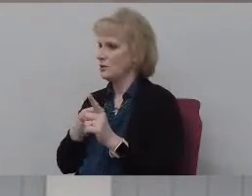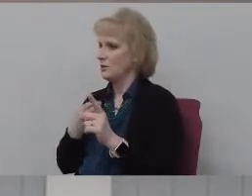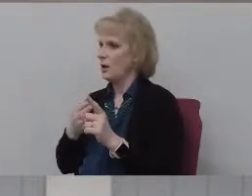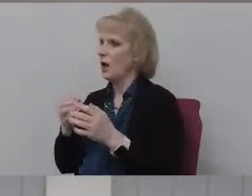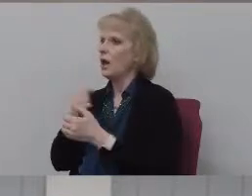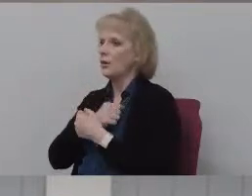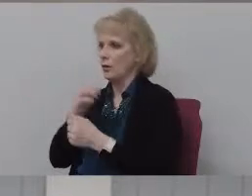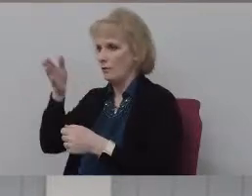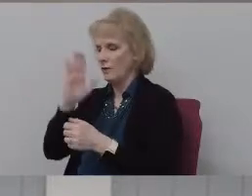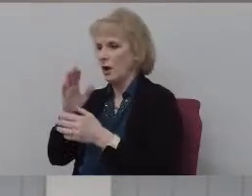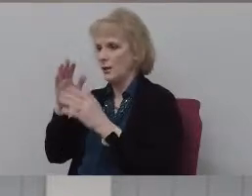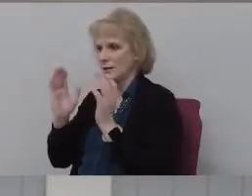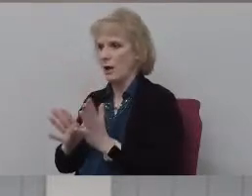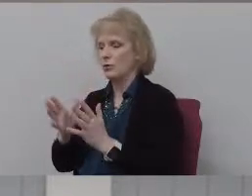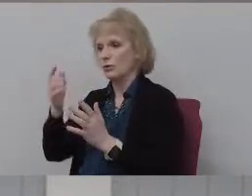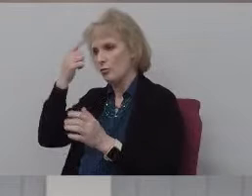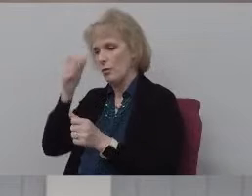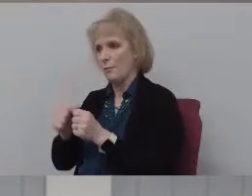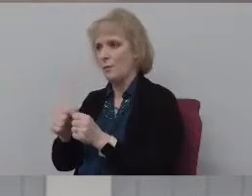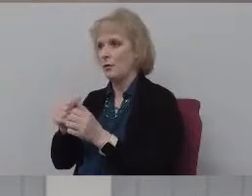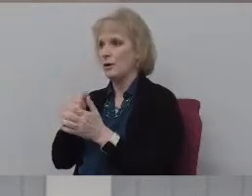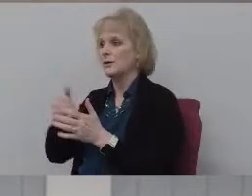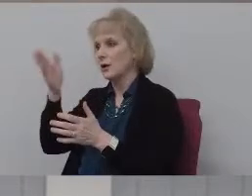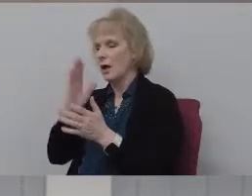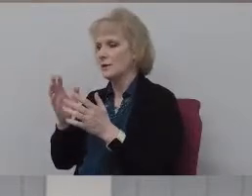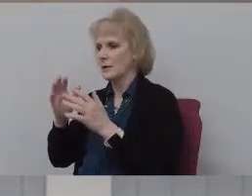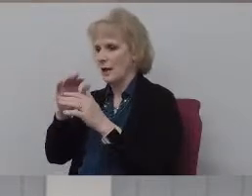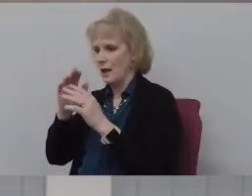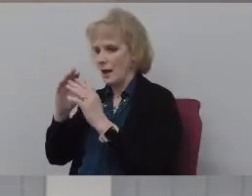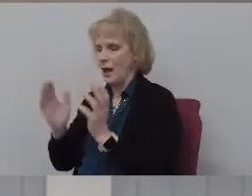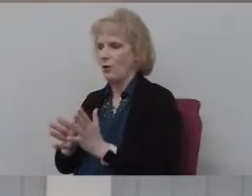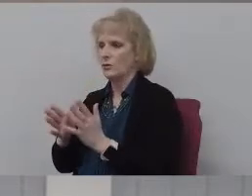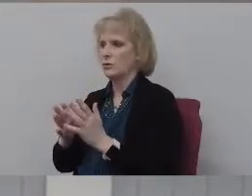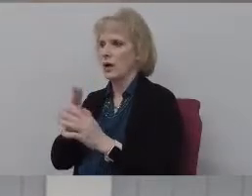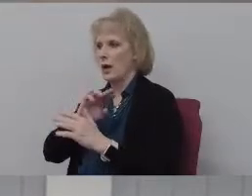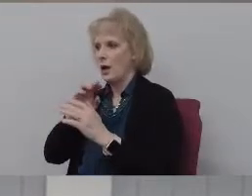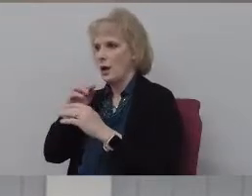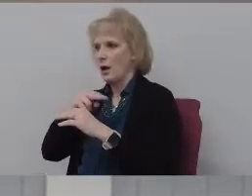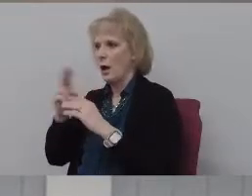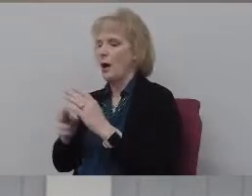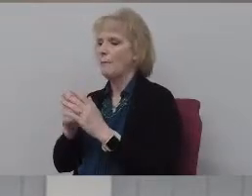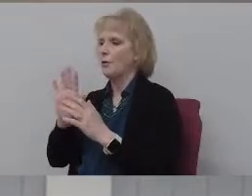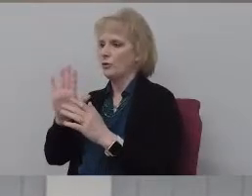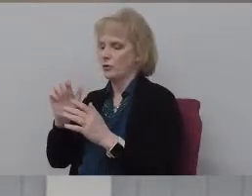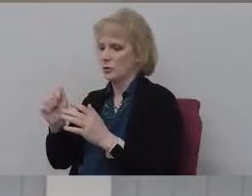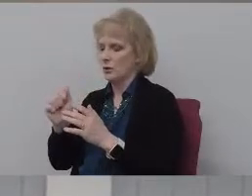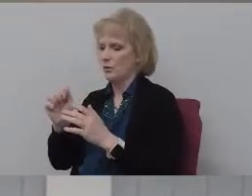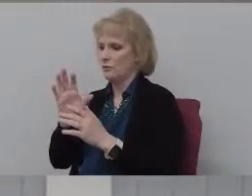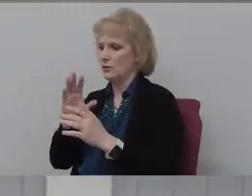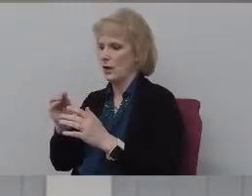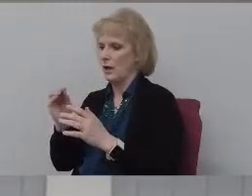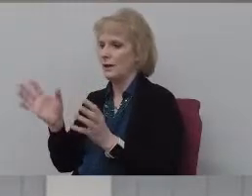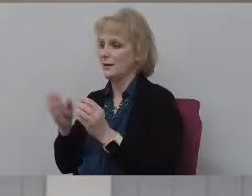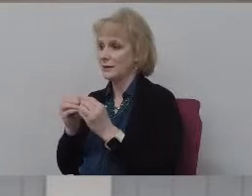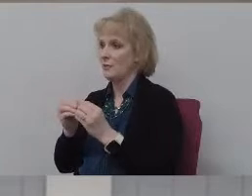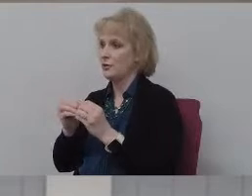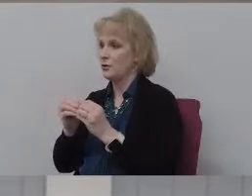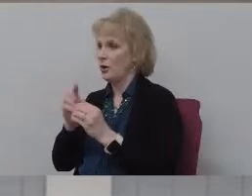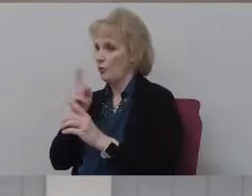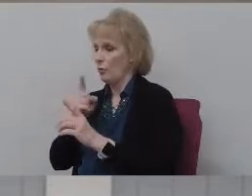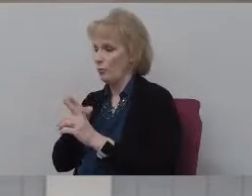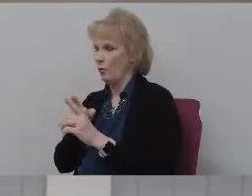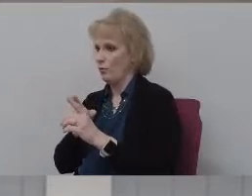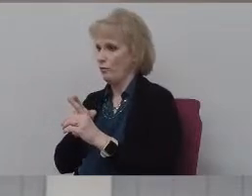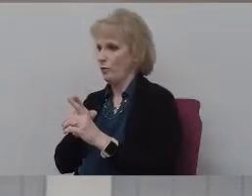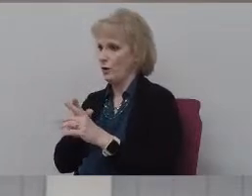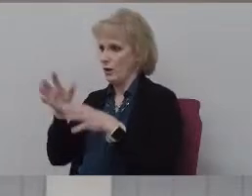God's house. Humble yourselves and accept reproof when it needs to, when God chooses to give it. Train up